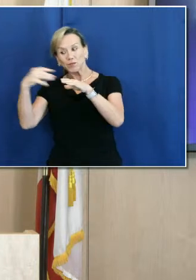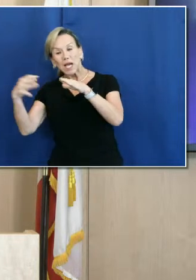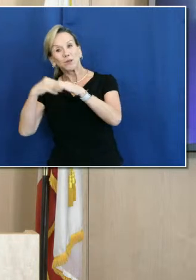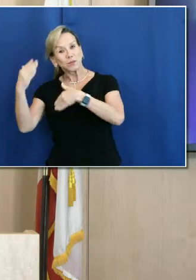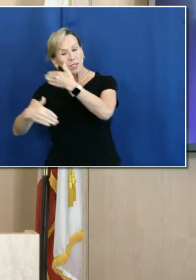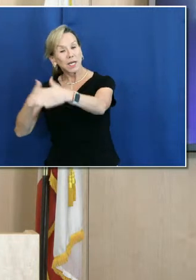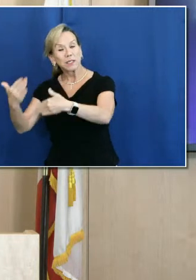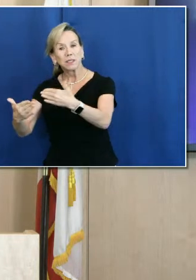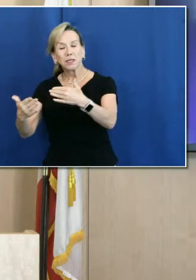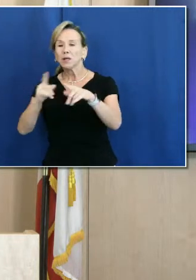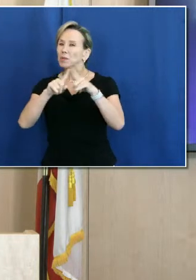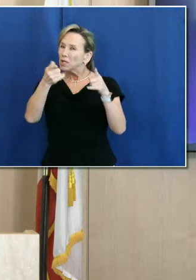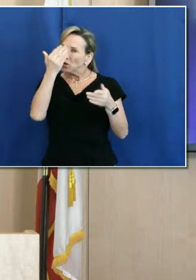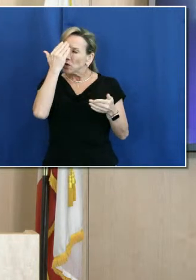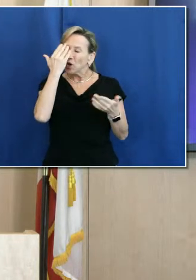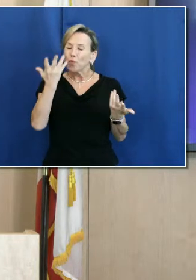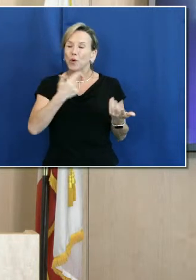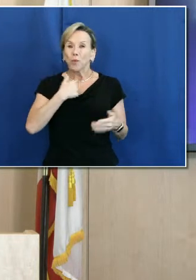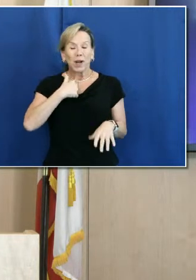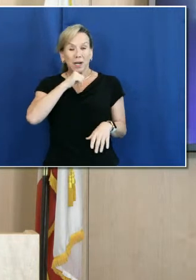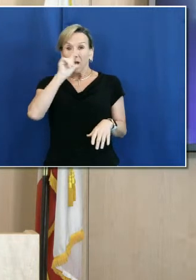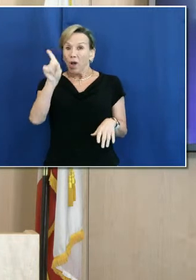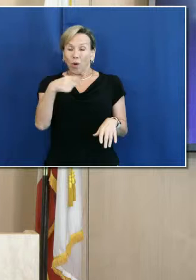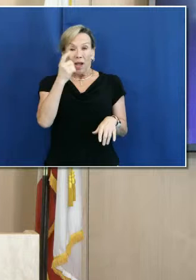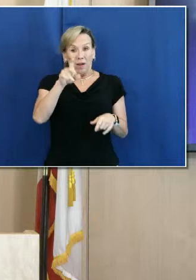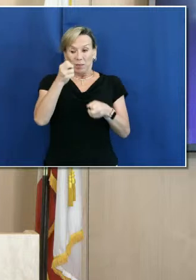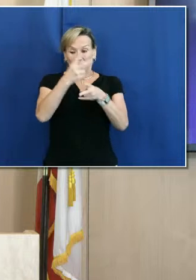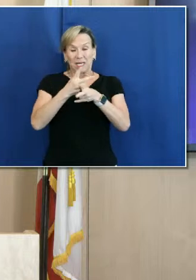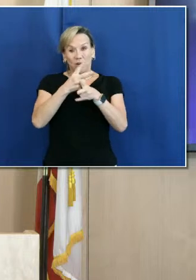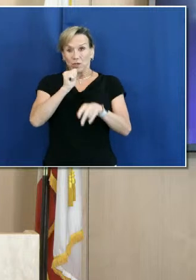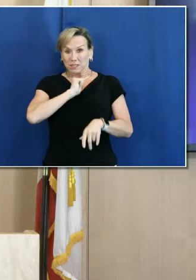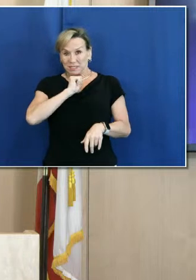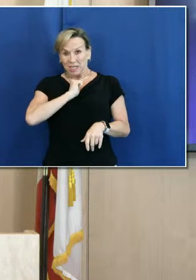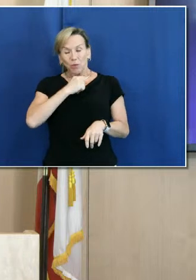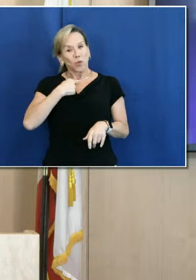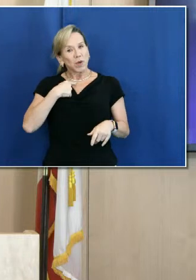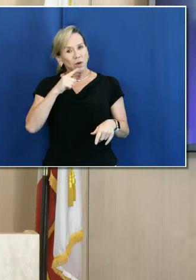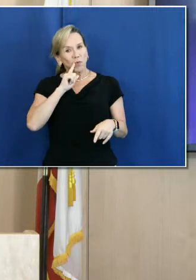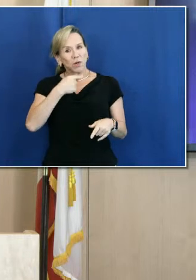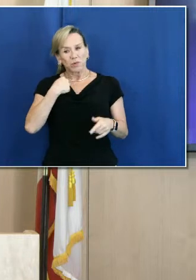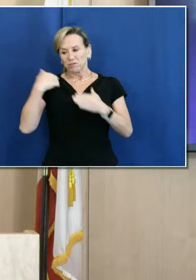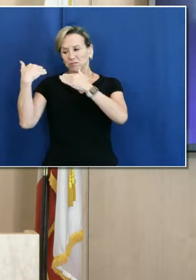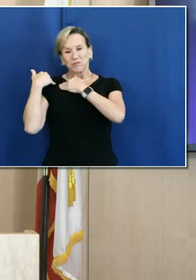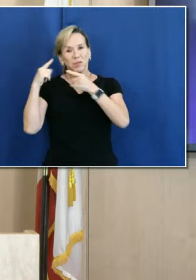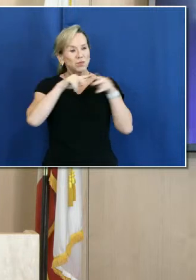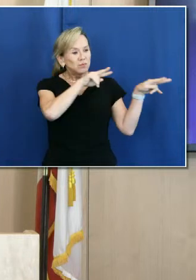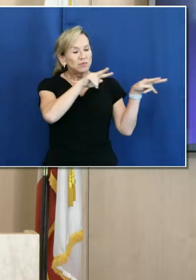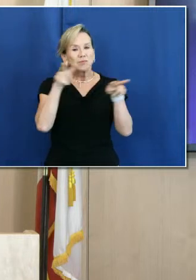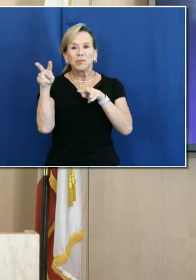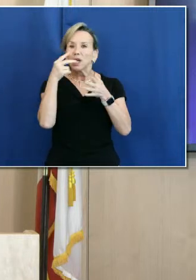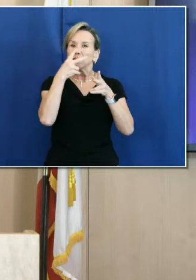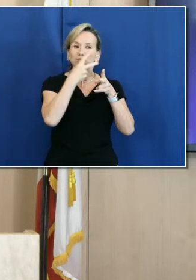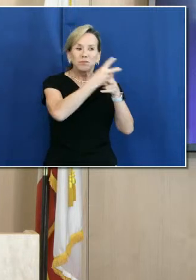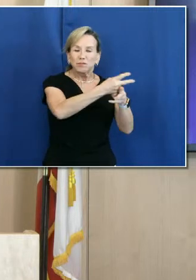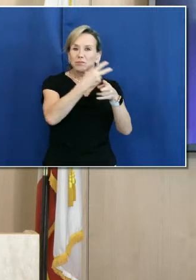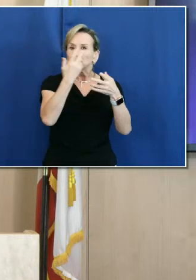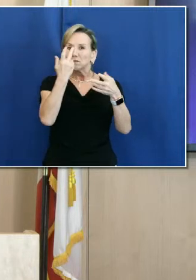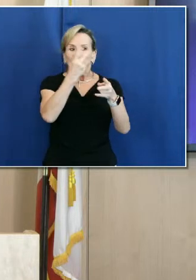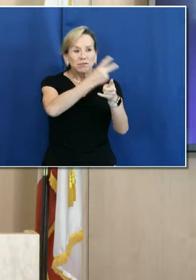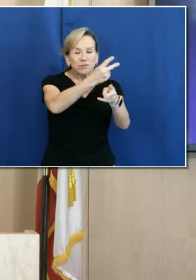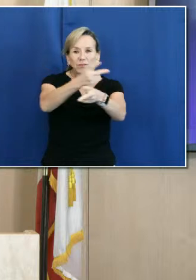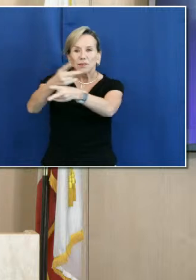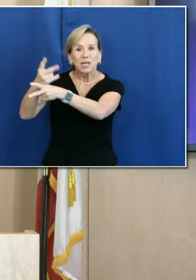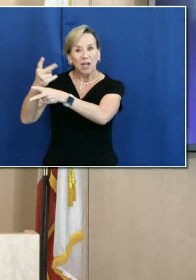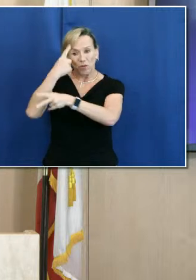have an obligation to look not only out for our own interest, but for the interest of others. That we have an obligation to help protect